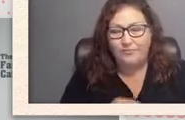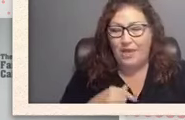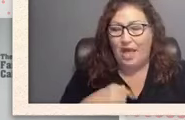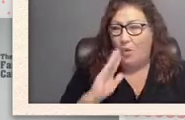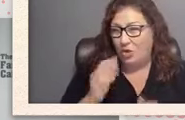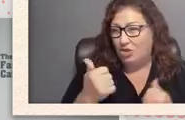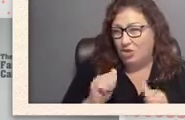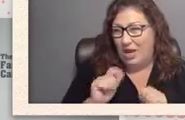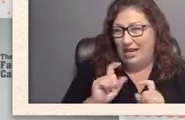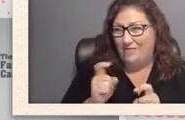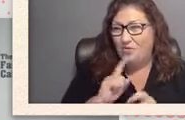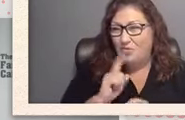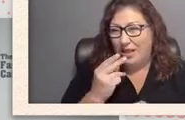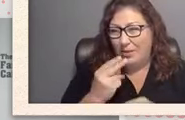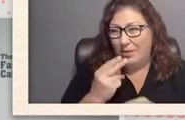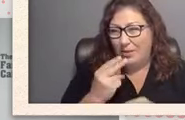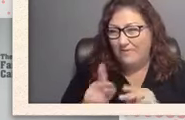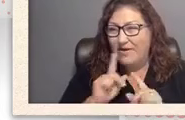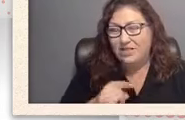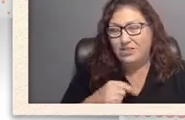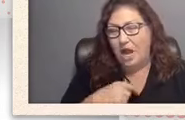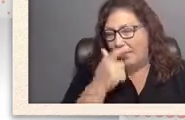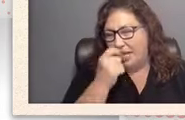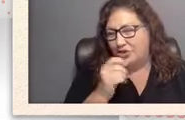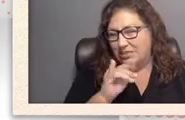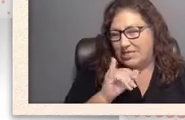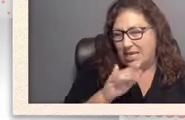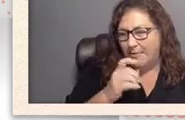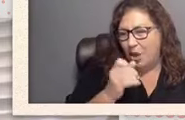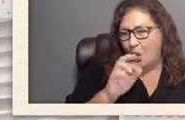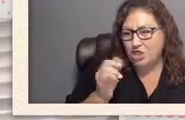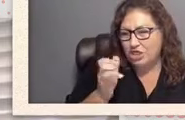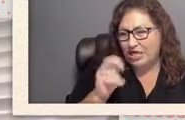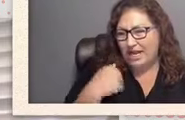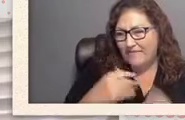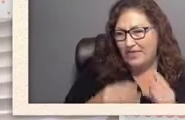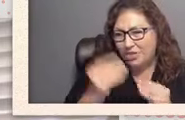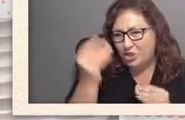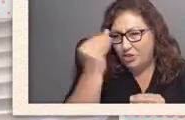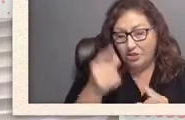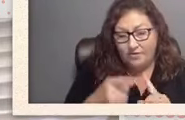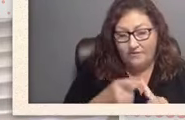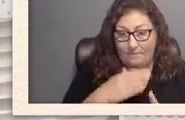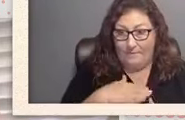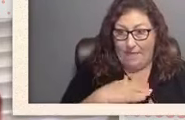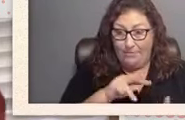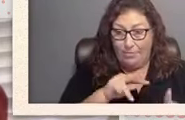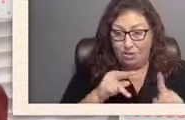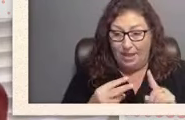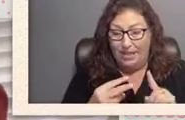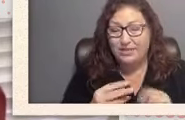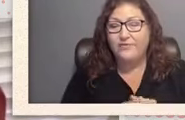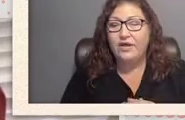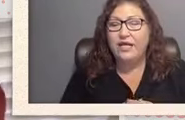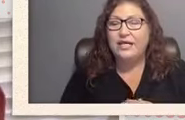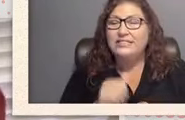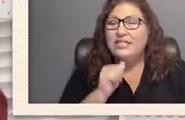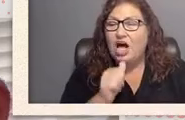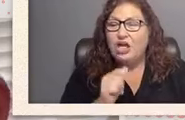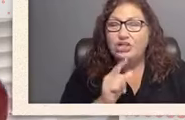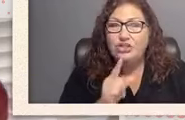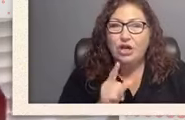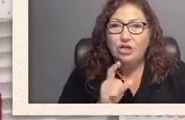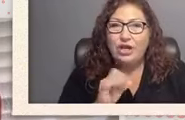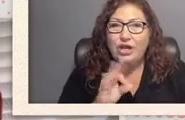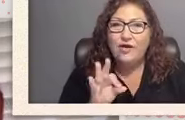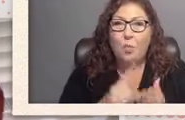brief answer, and then I'd be interested if Debbie or Jason had additional thoughts. But, you know, from my own perspective, it's the uncertainty of what